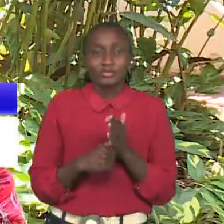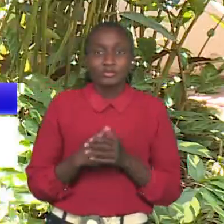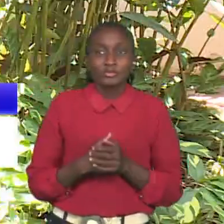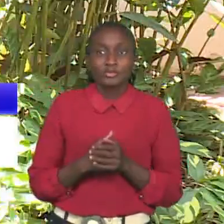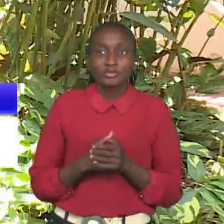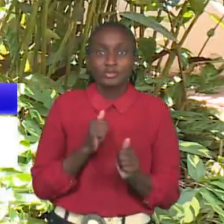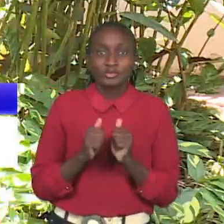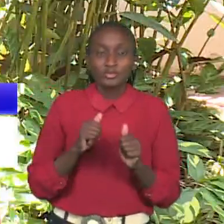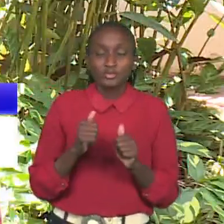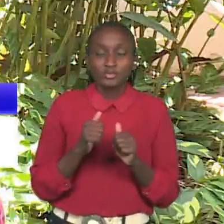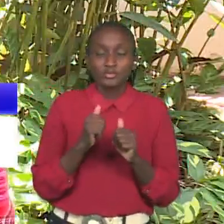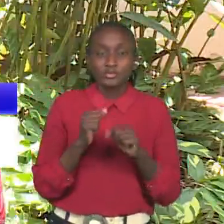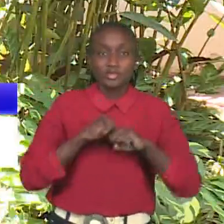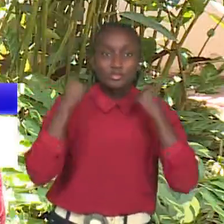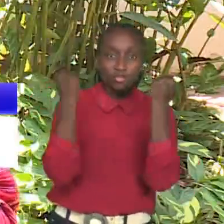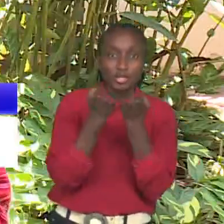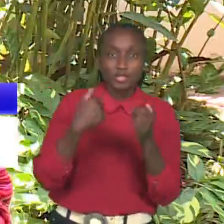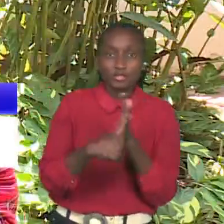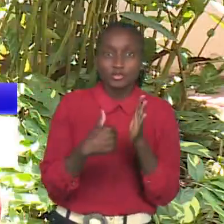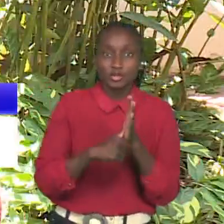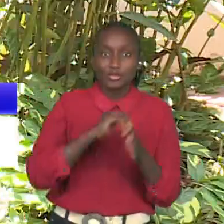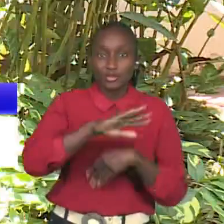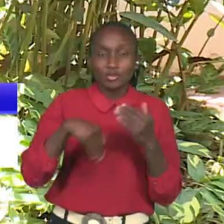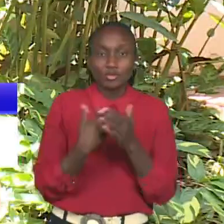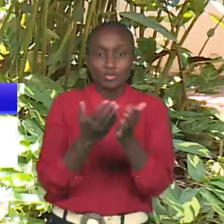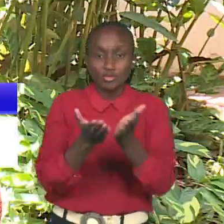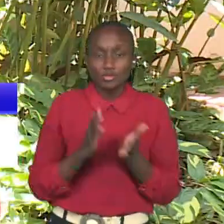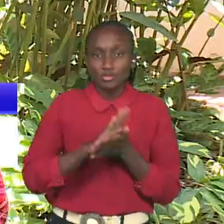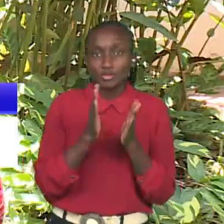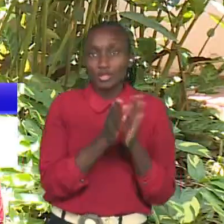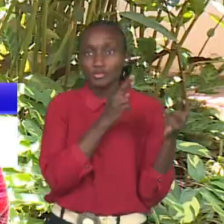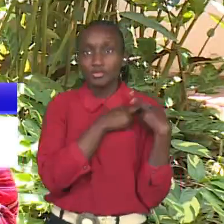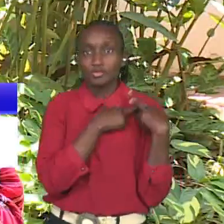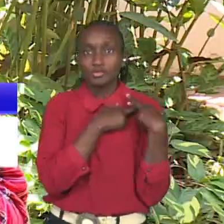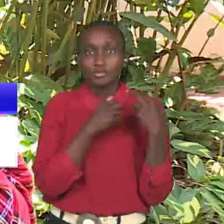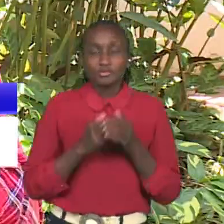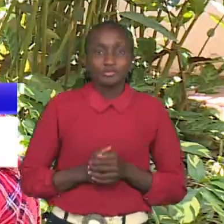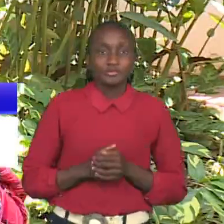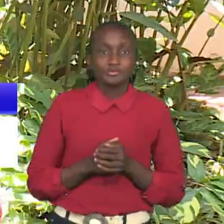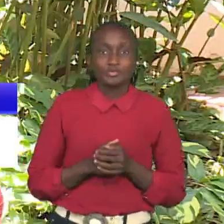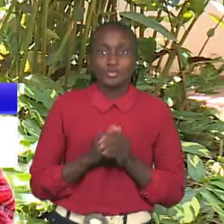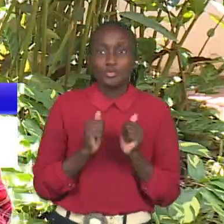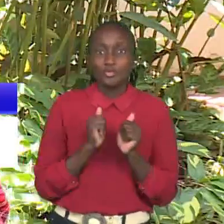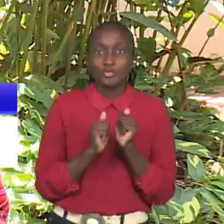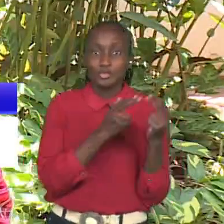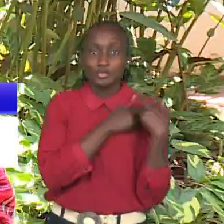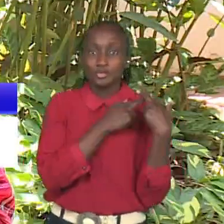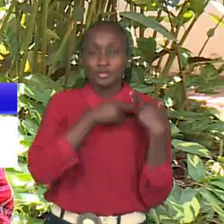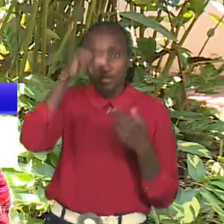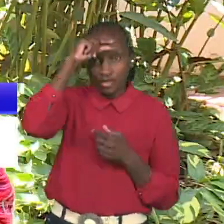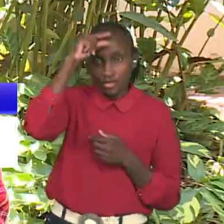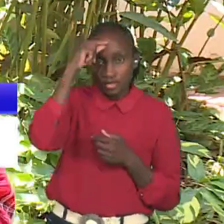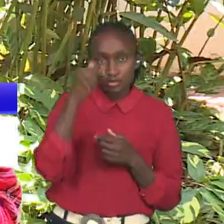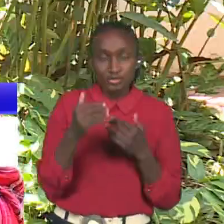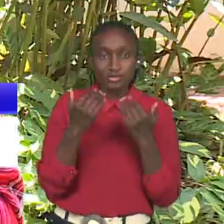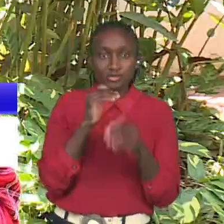it's our society problem, Everyone needs to do their job when it comes to alcohol and drug abuse. It's a responsibility for the government, for the